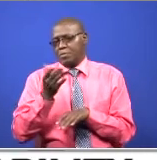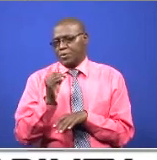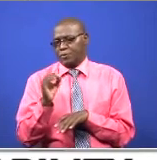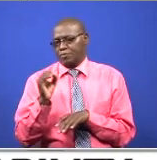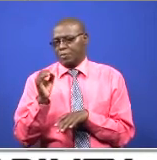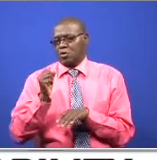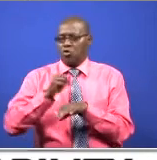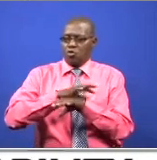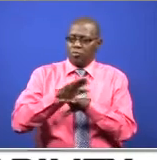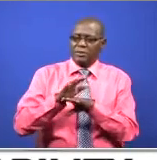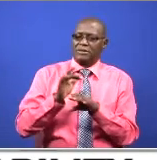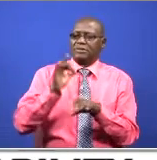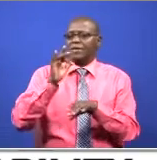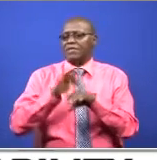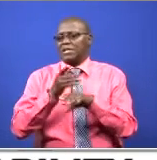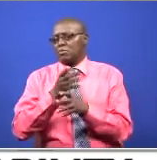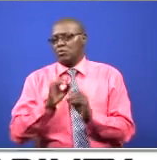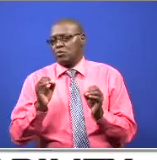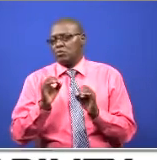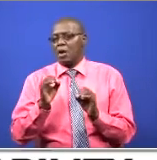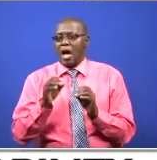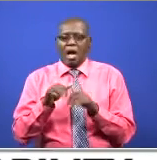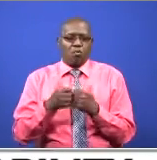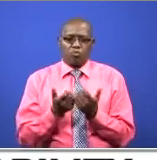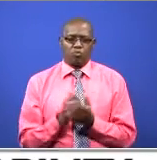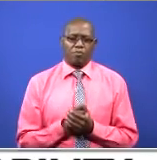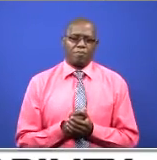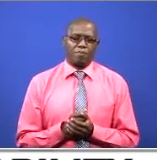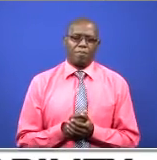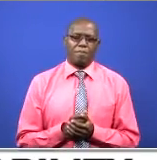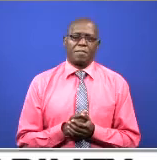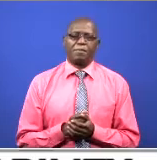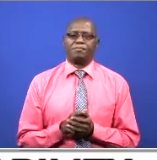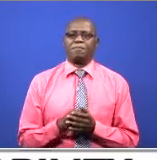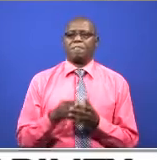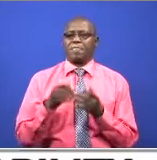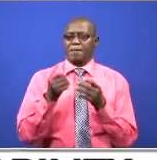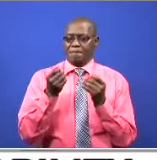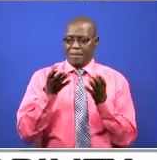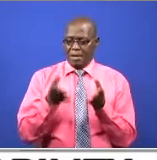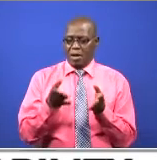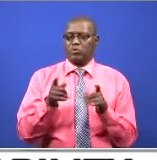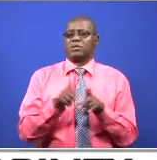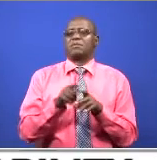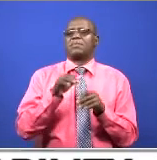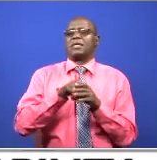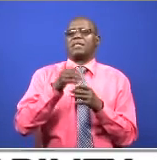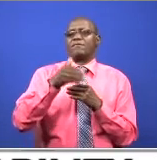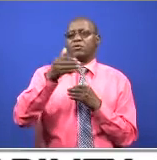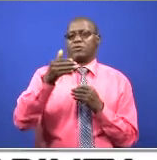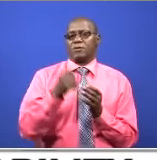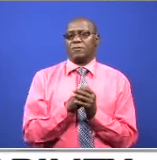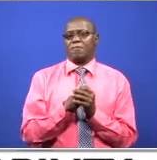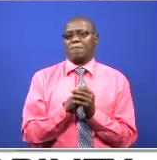does not affect them? We have a very positive outlook currently and even going into the future. Even